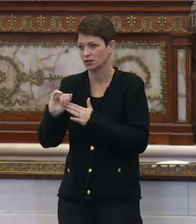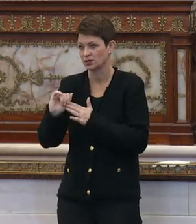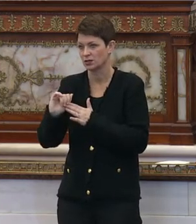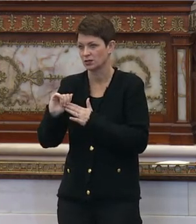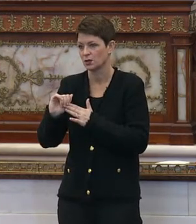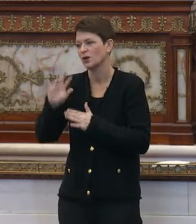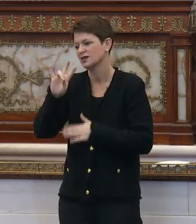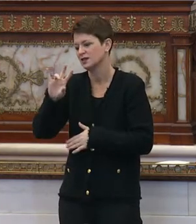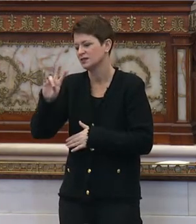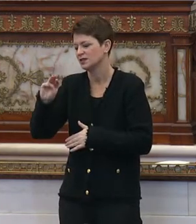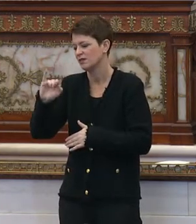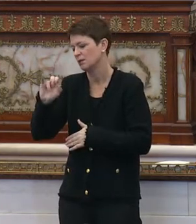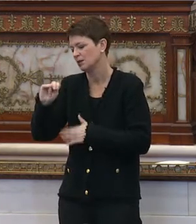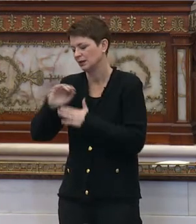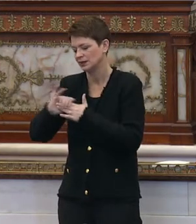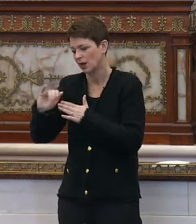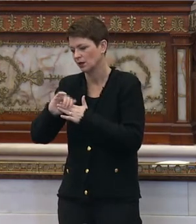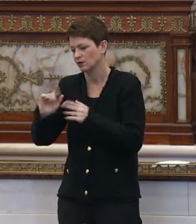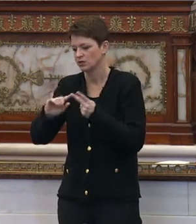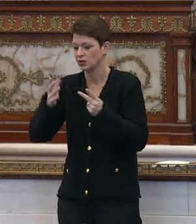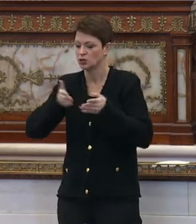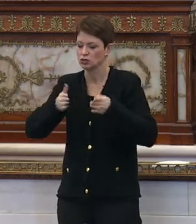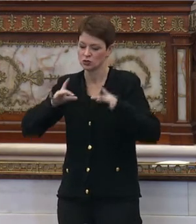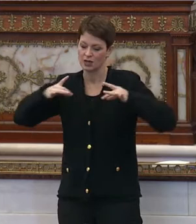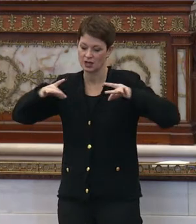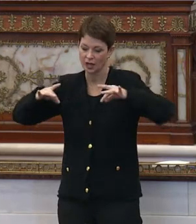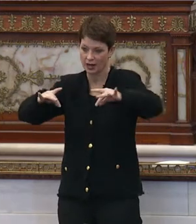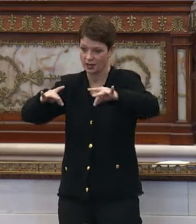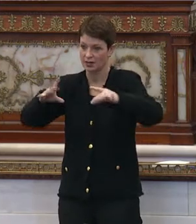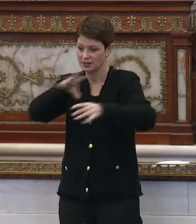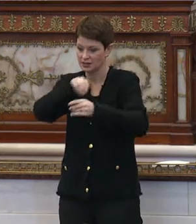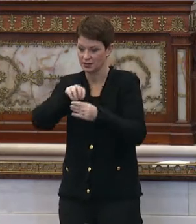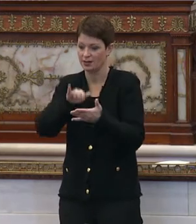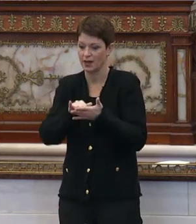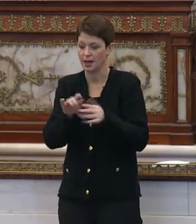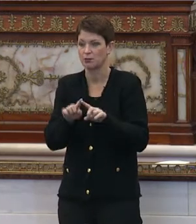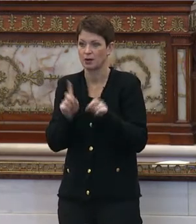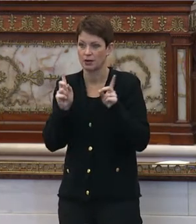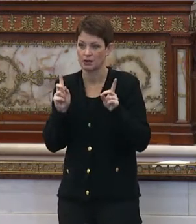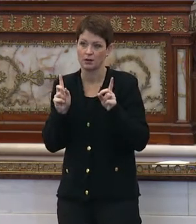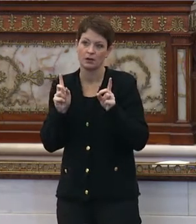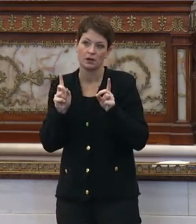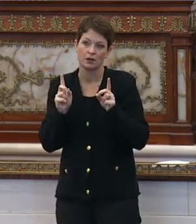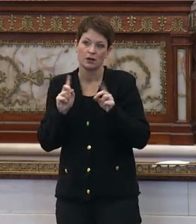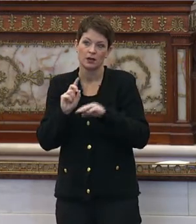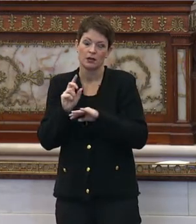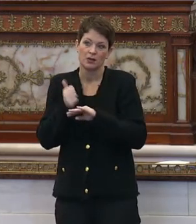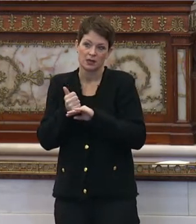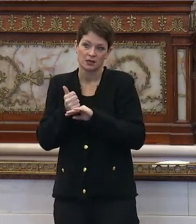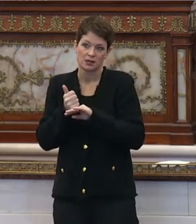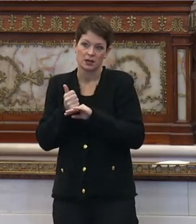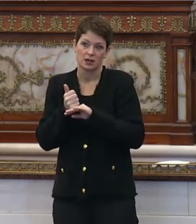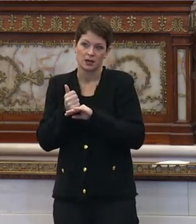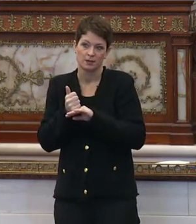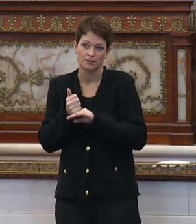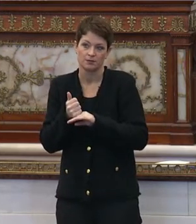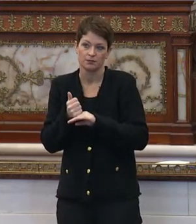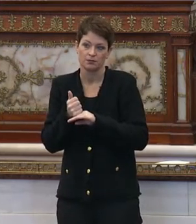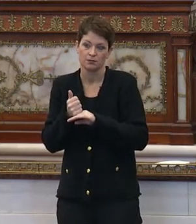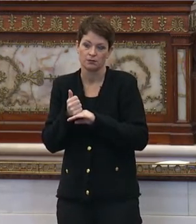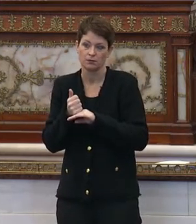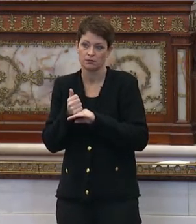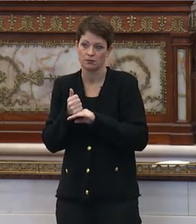say $77 million, and the street lighting project will be part of that. But based on the combined testimony